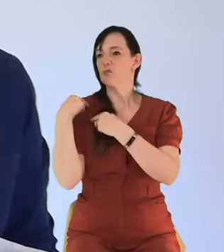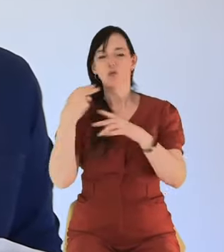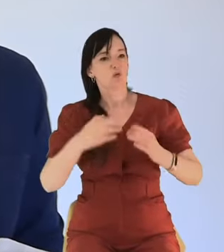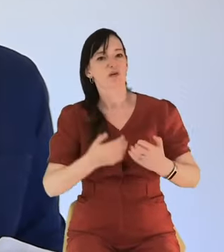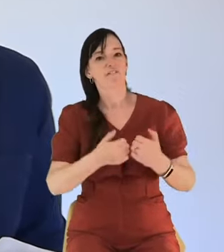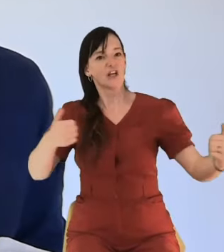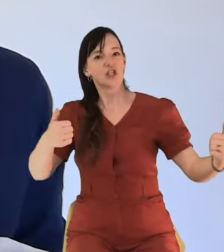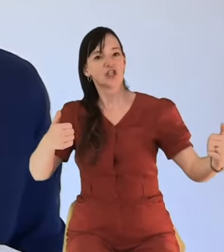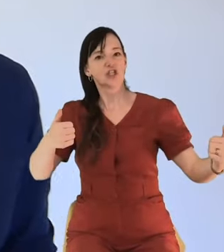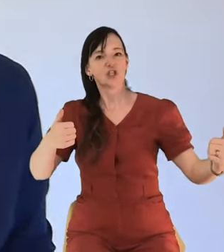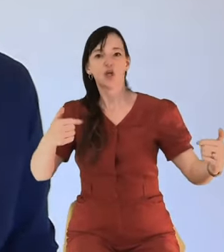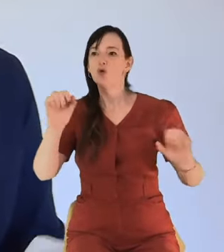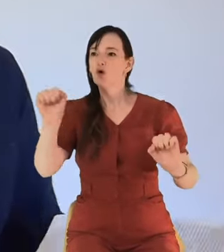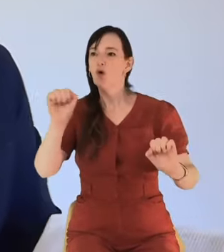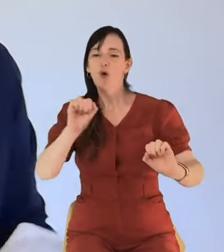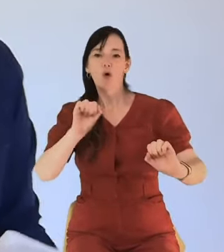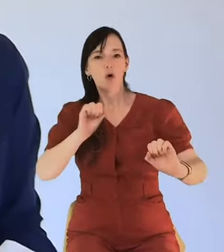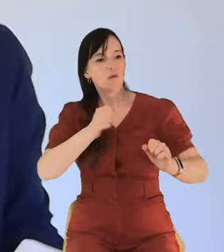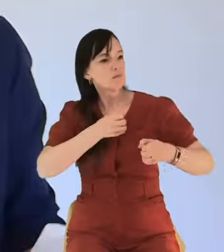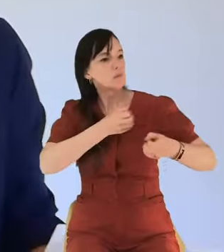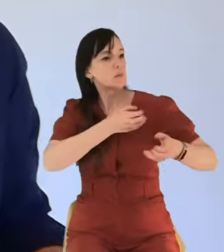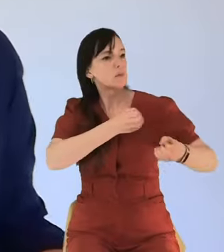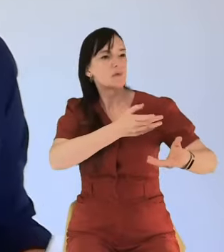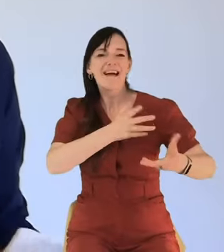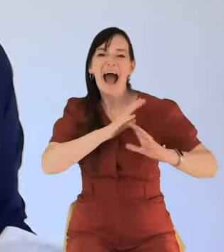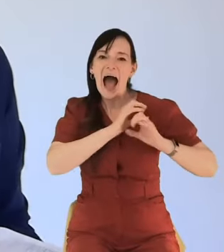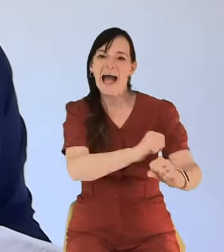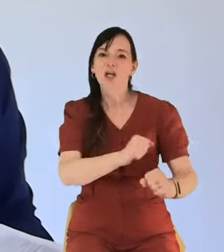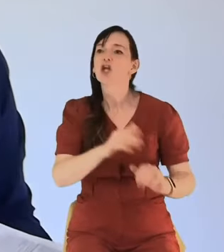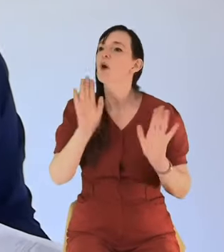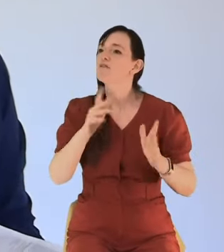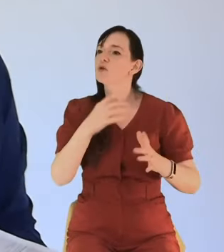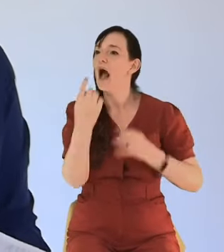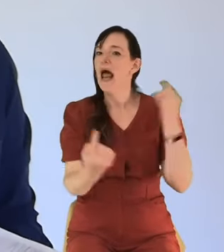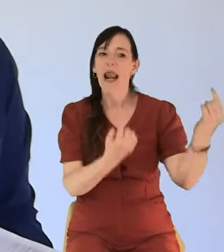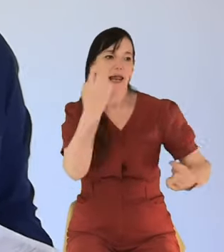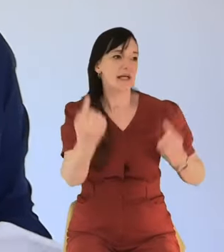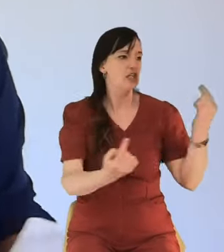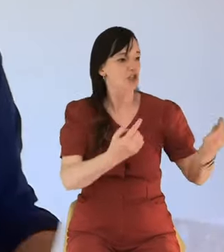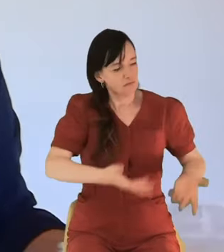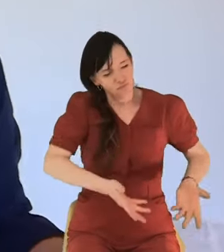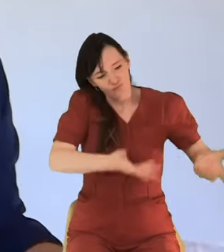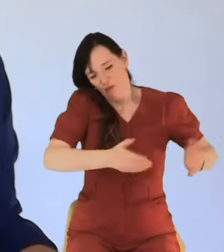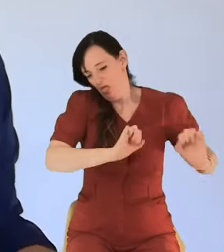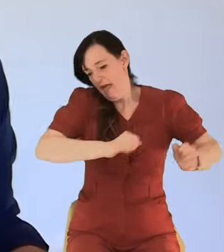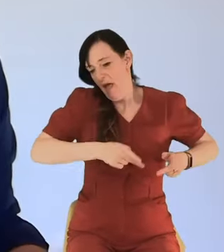hate. You've just got to let people be true to who they want to be. Do what they want to